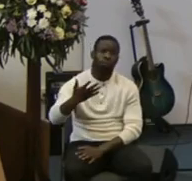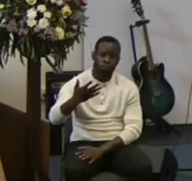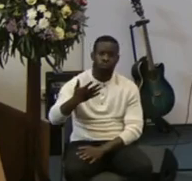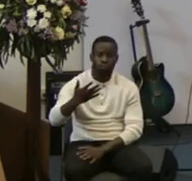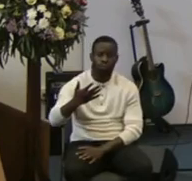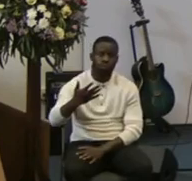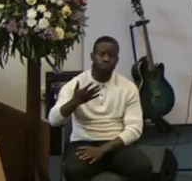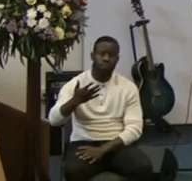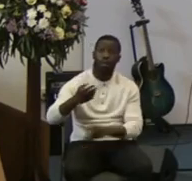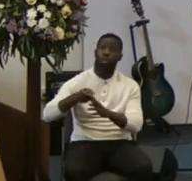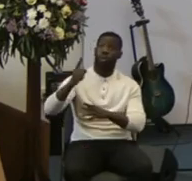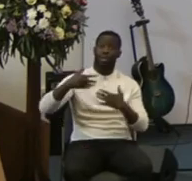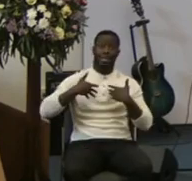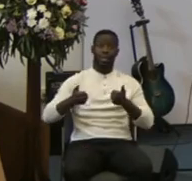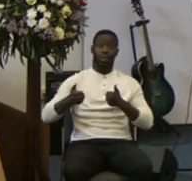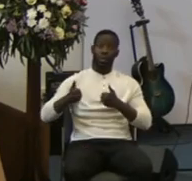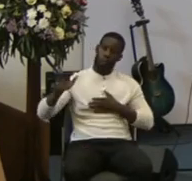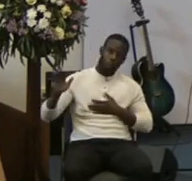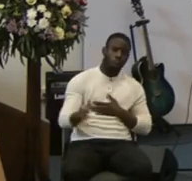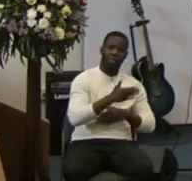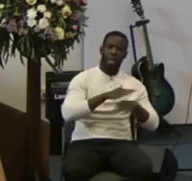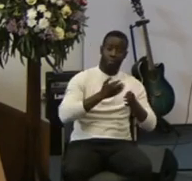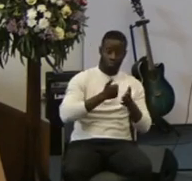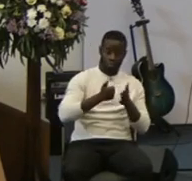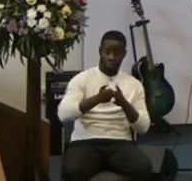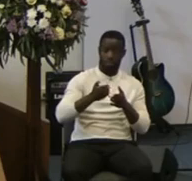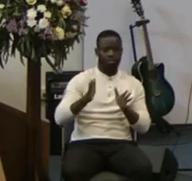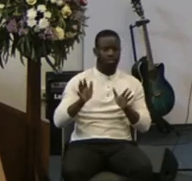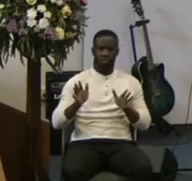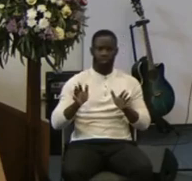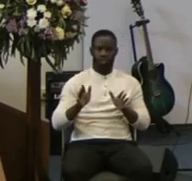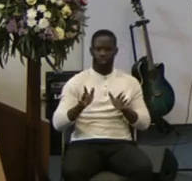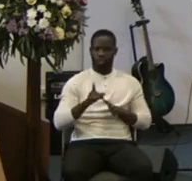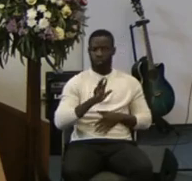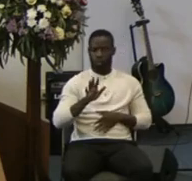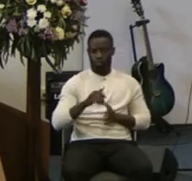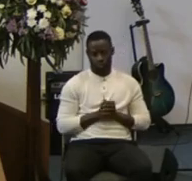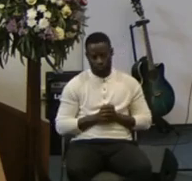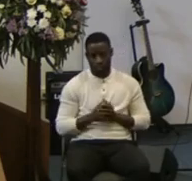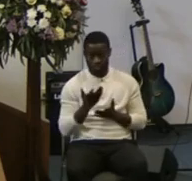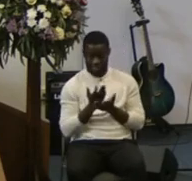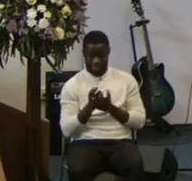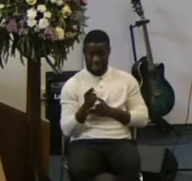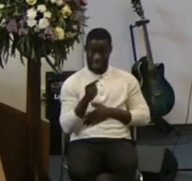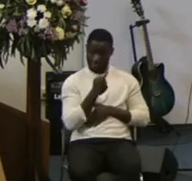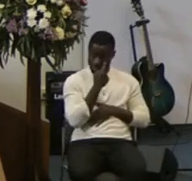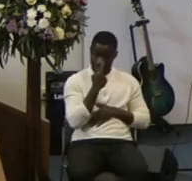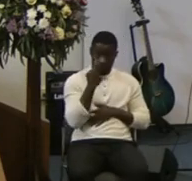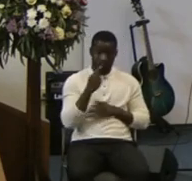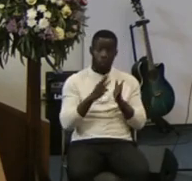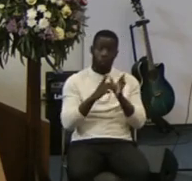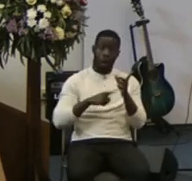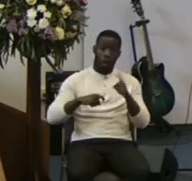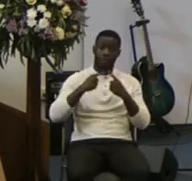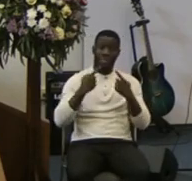that God heals all the time, every time. They're not there for that purpose. They are there for Mark to say,